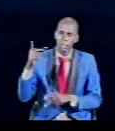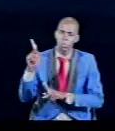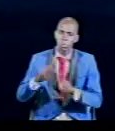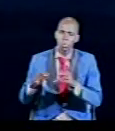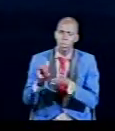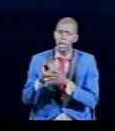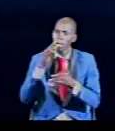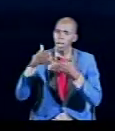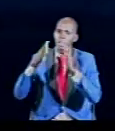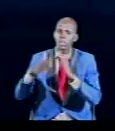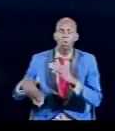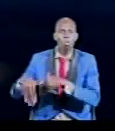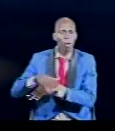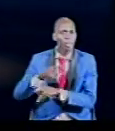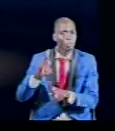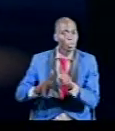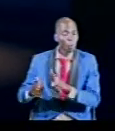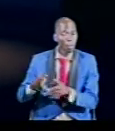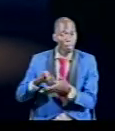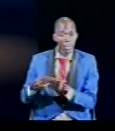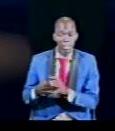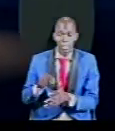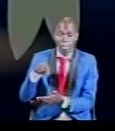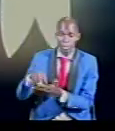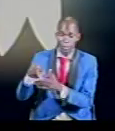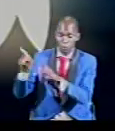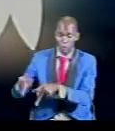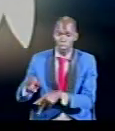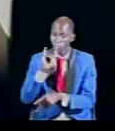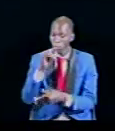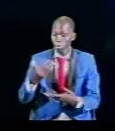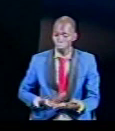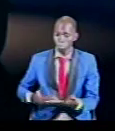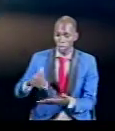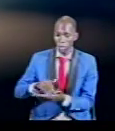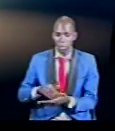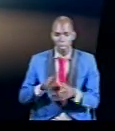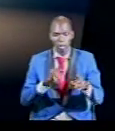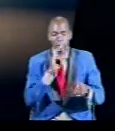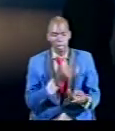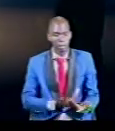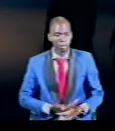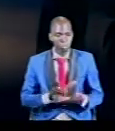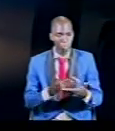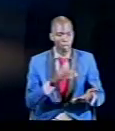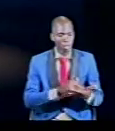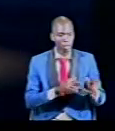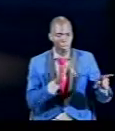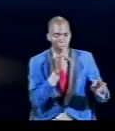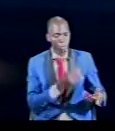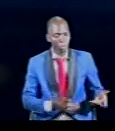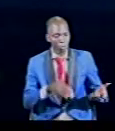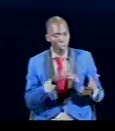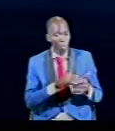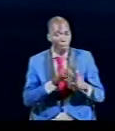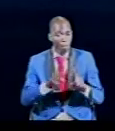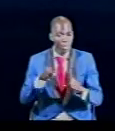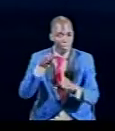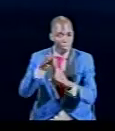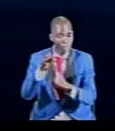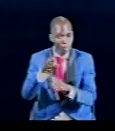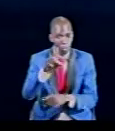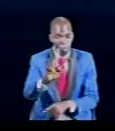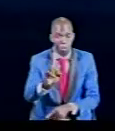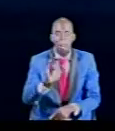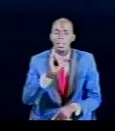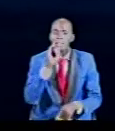What I mean is, this fellow is converted, this fellow is converted, and this other one is converted. But this one is like the